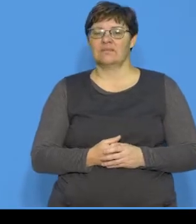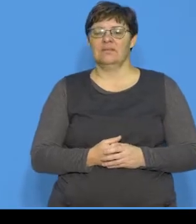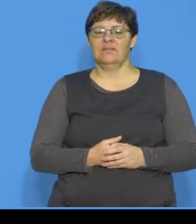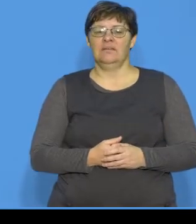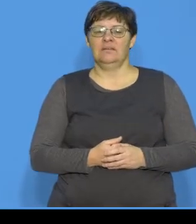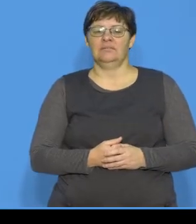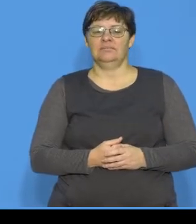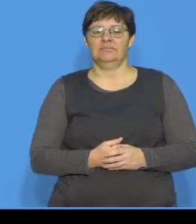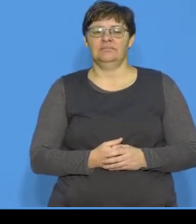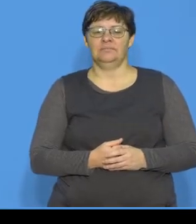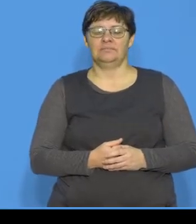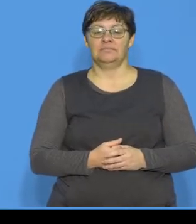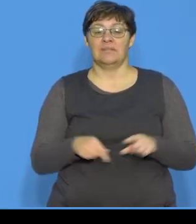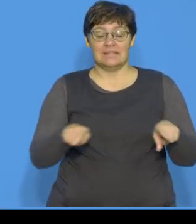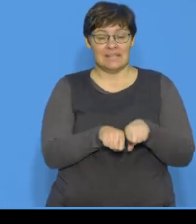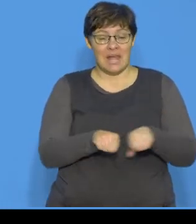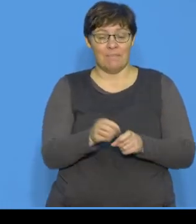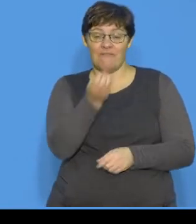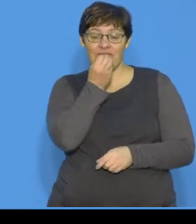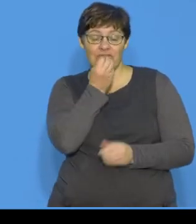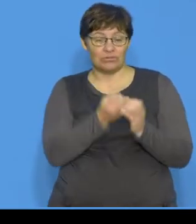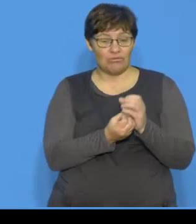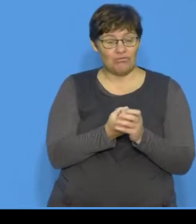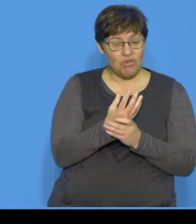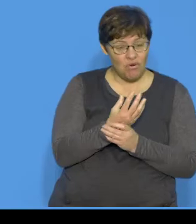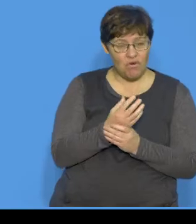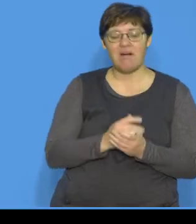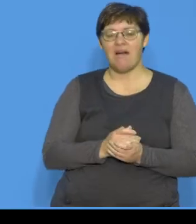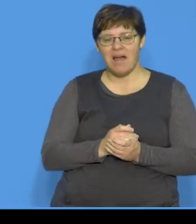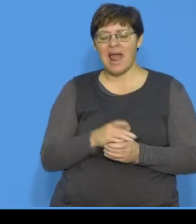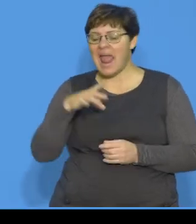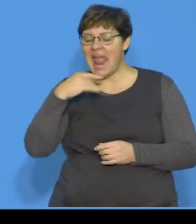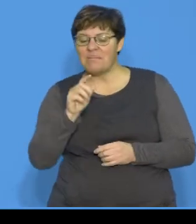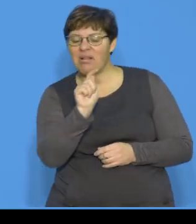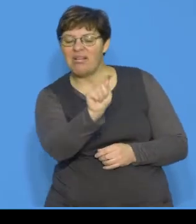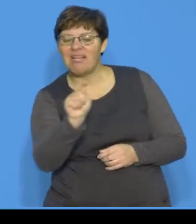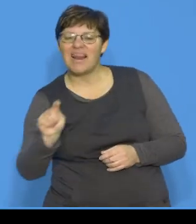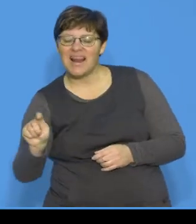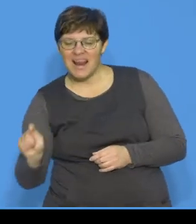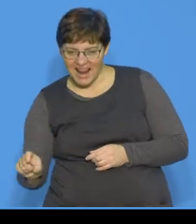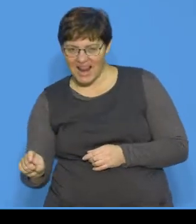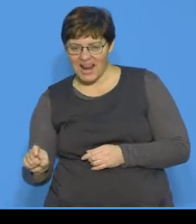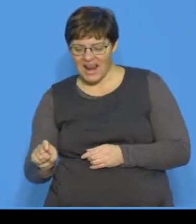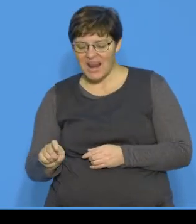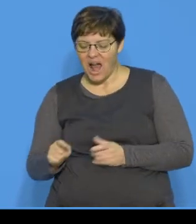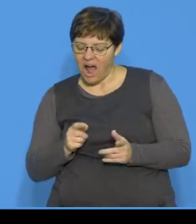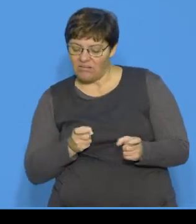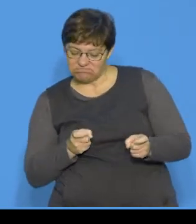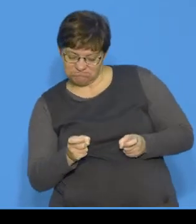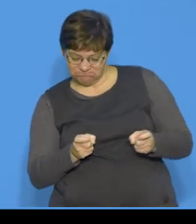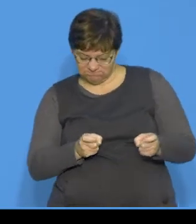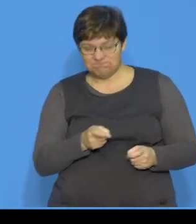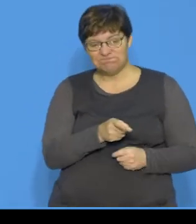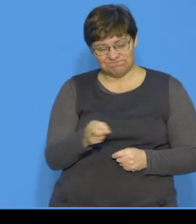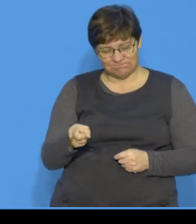Along with crops, domesticating certain animals meant that they could not